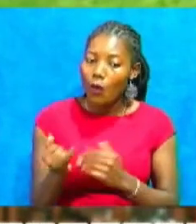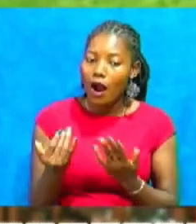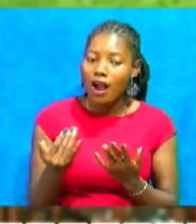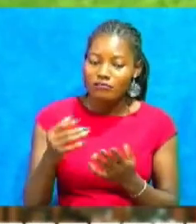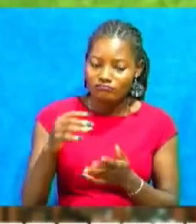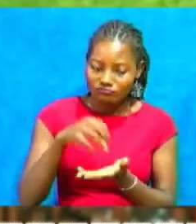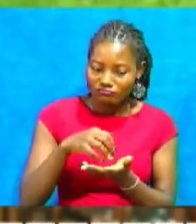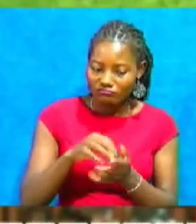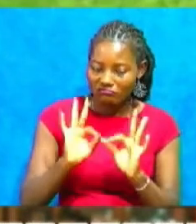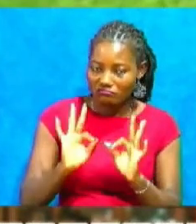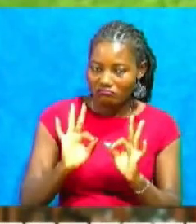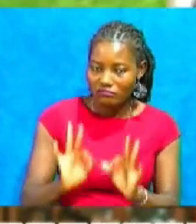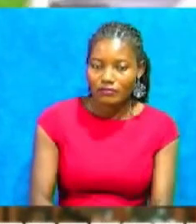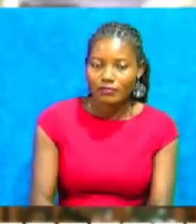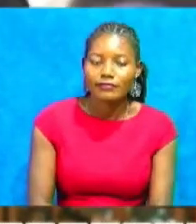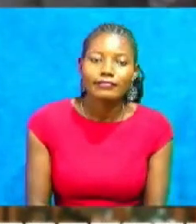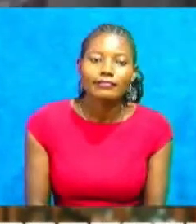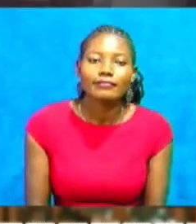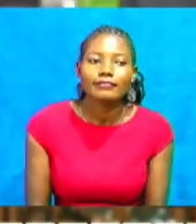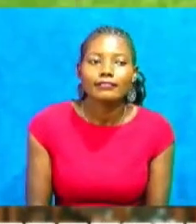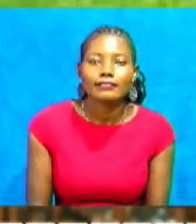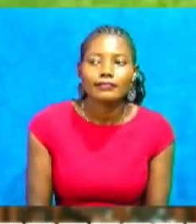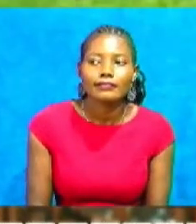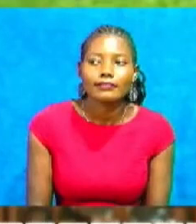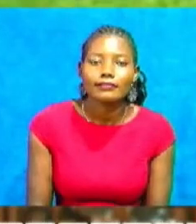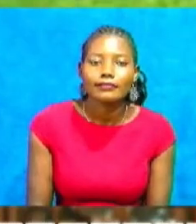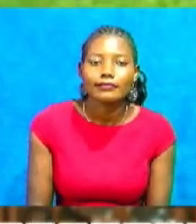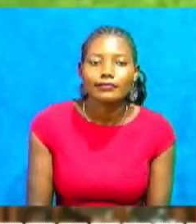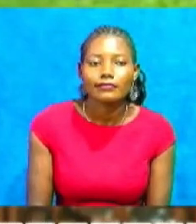positions. Stanley Lugaria, Lookup TV,